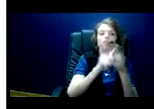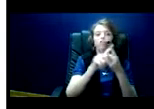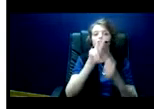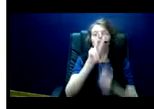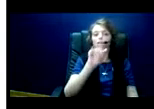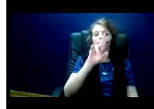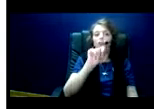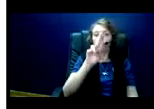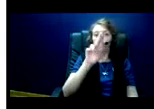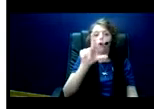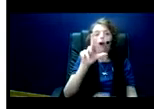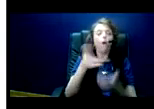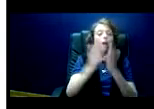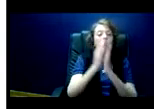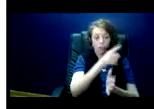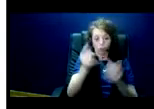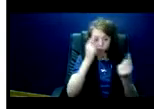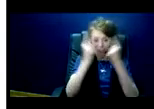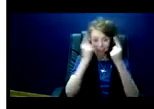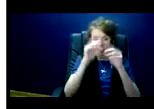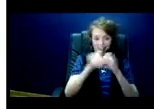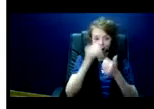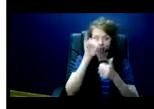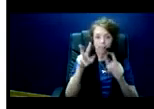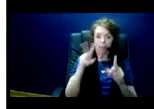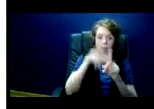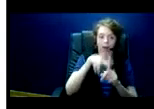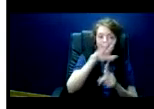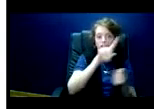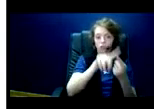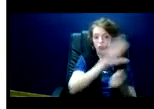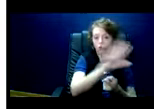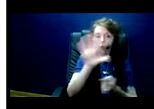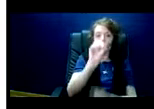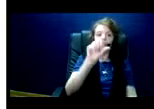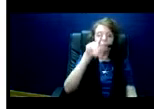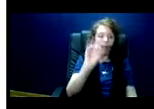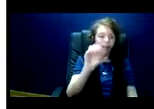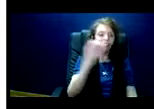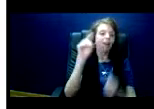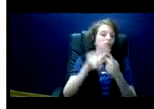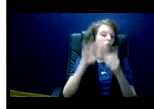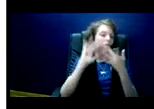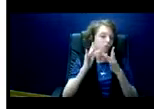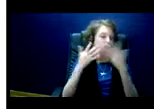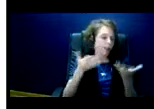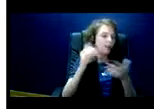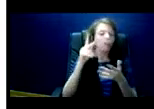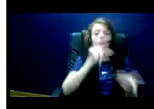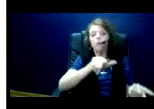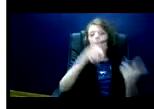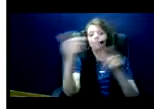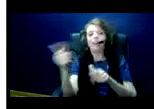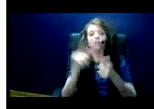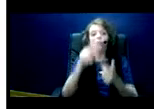And we ask that you sort of consider how these translate to your spaces and environments and to the internet. So I'm going to turn it over to